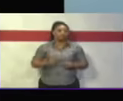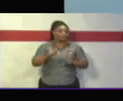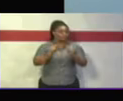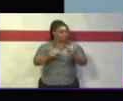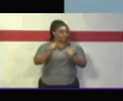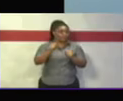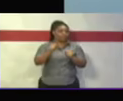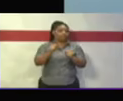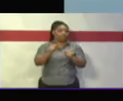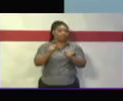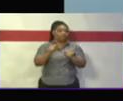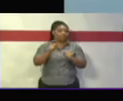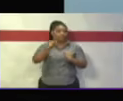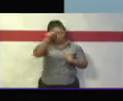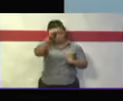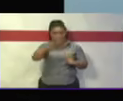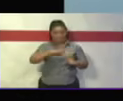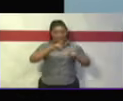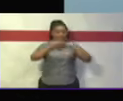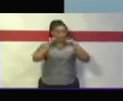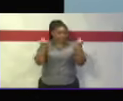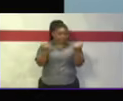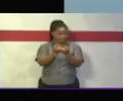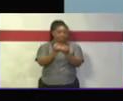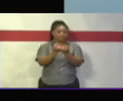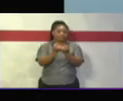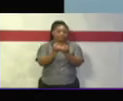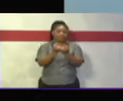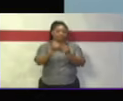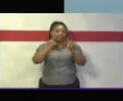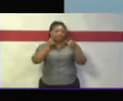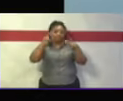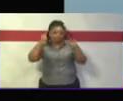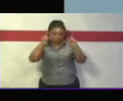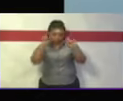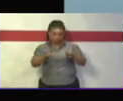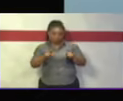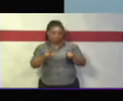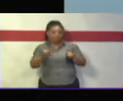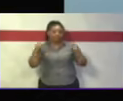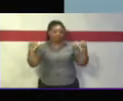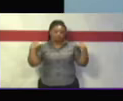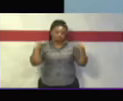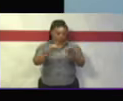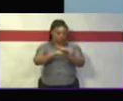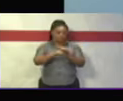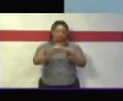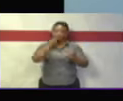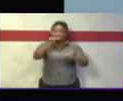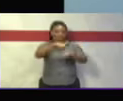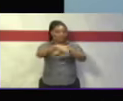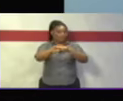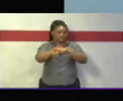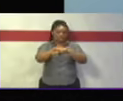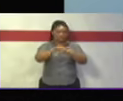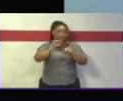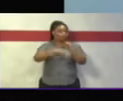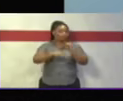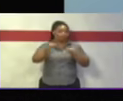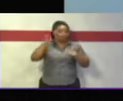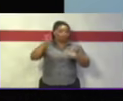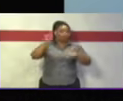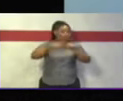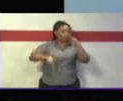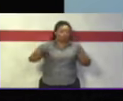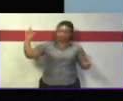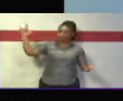Chile because their PCR test came in via Spanish and not English. Can you say whether this is a requirement? I'm not sure